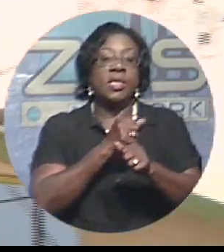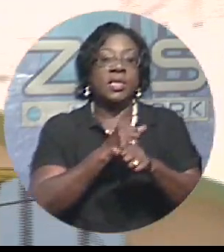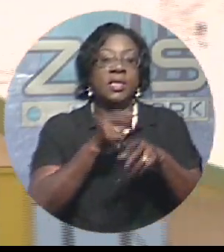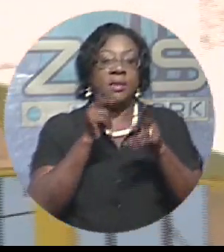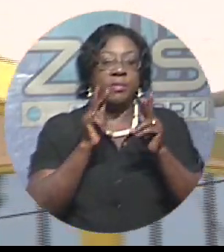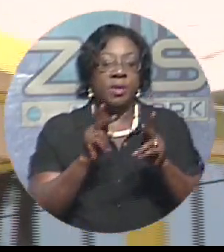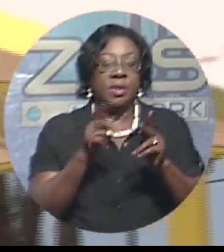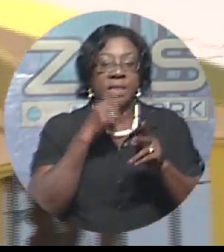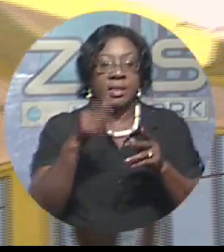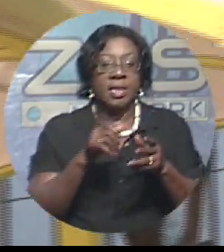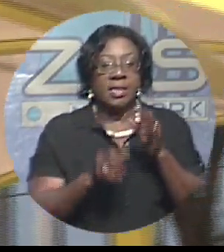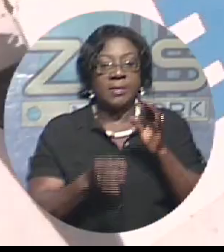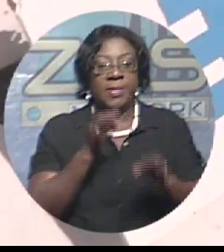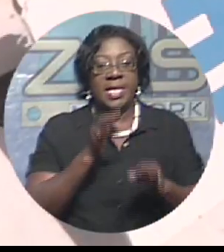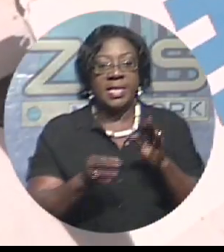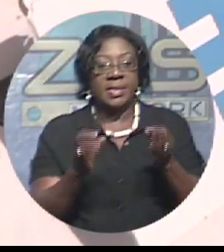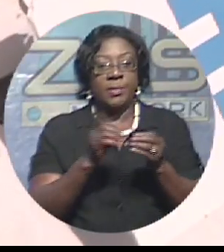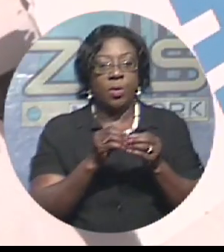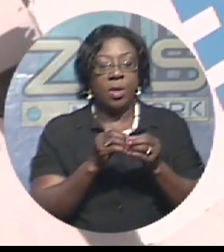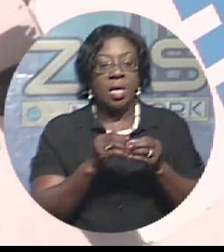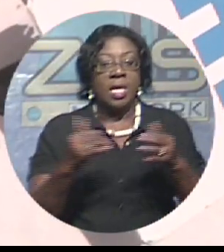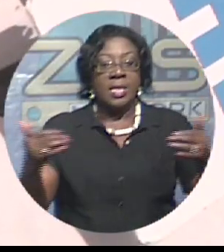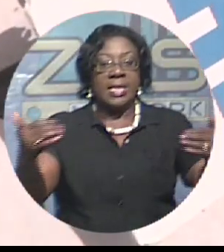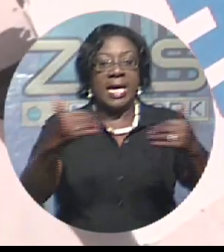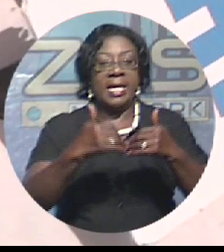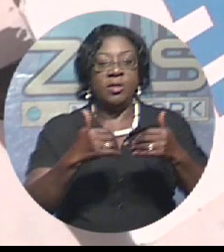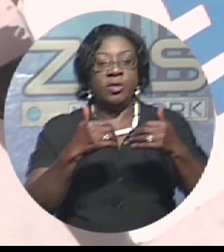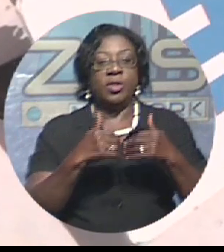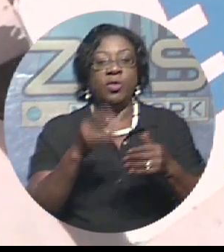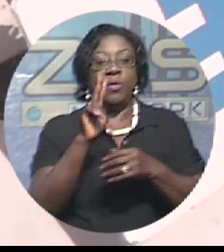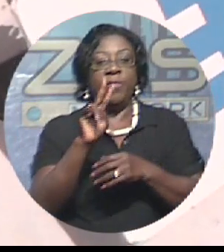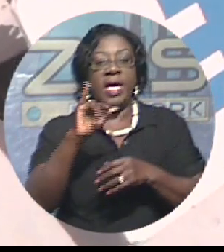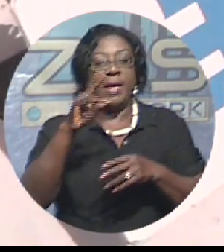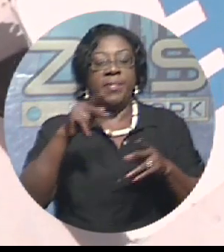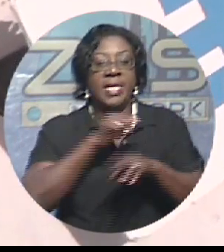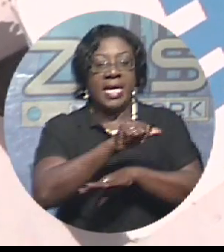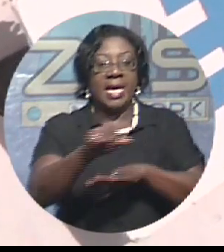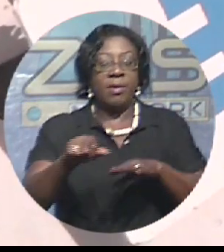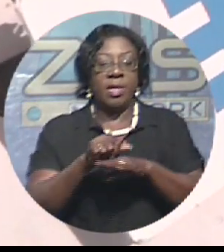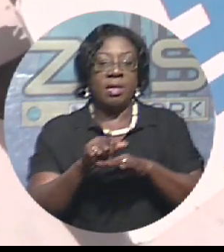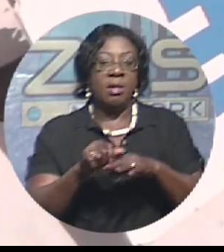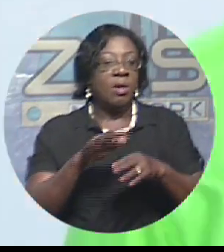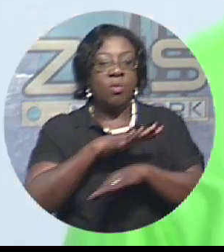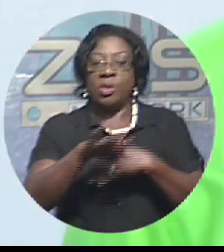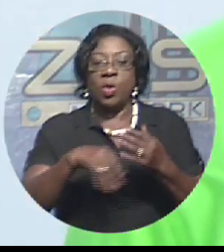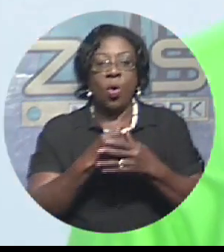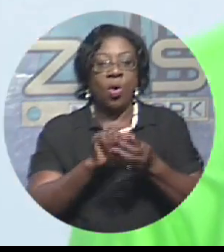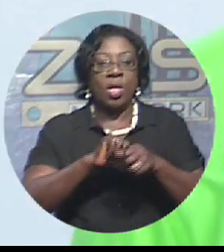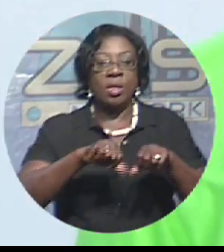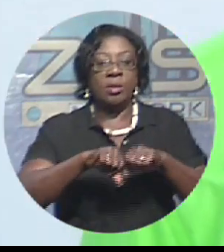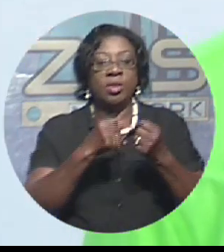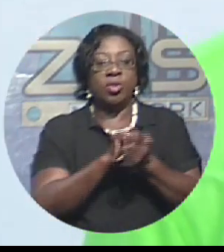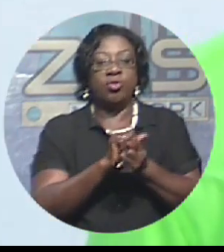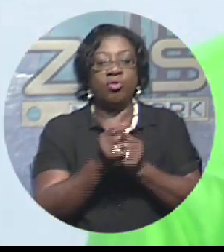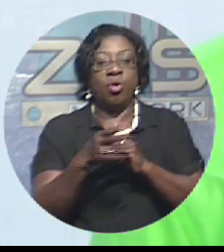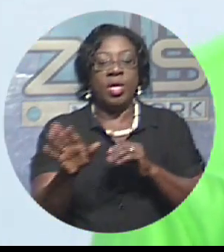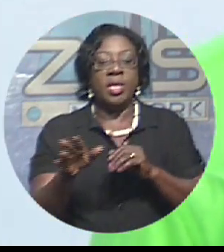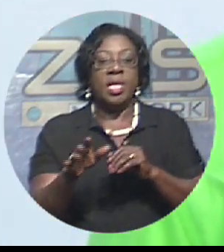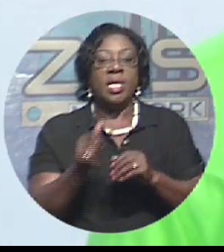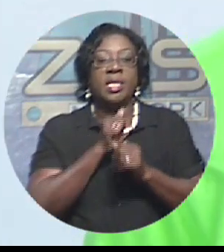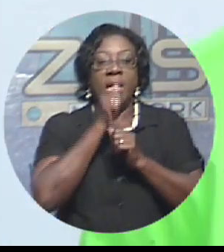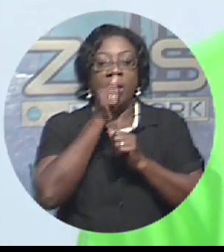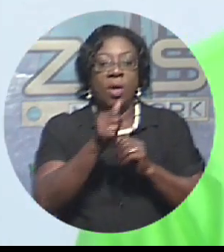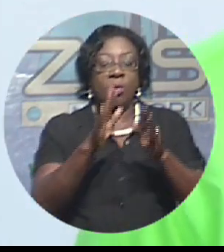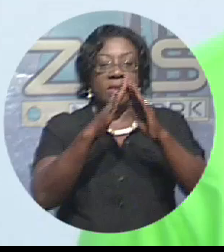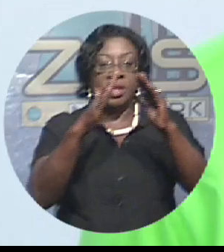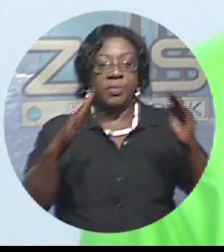Lyndon Maycock explains more. The entrance to our VIP area was totally blown away. Also, the announcer's booth,